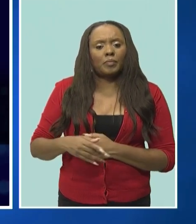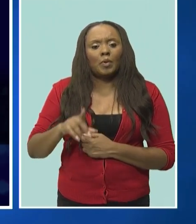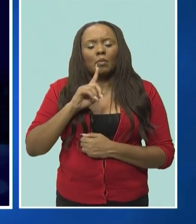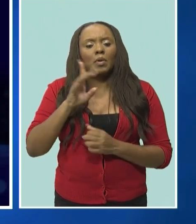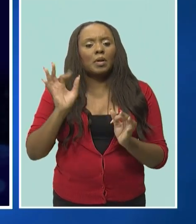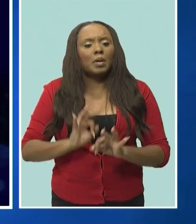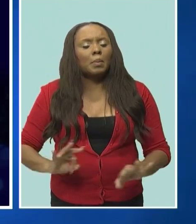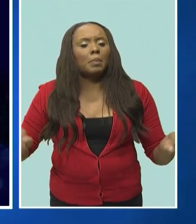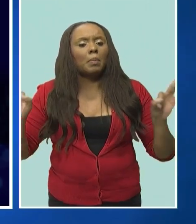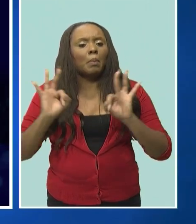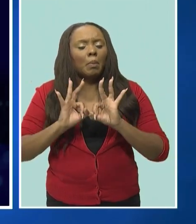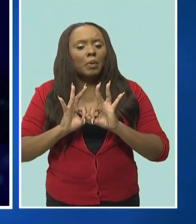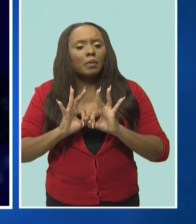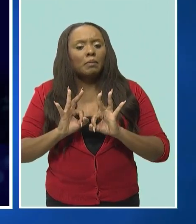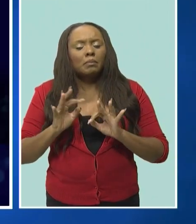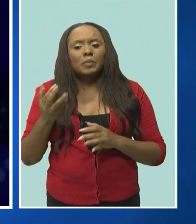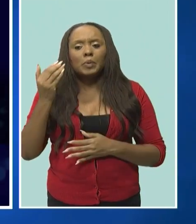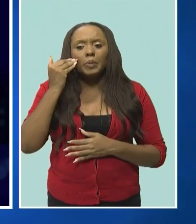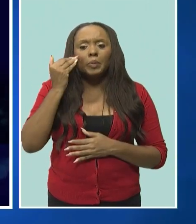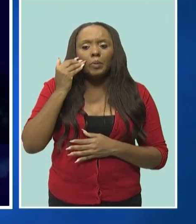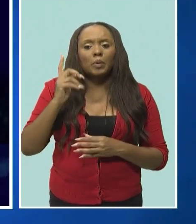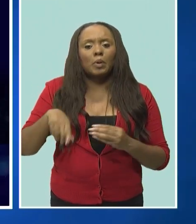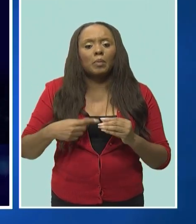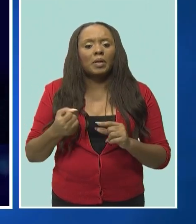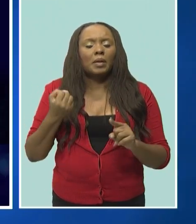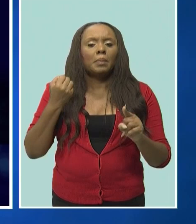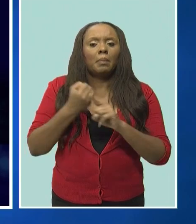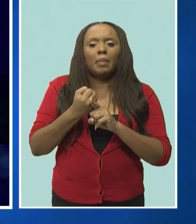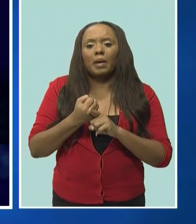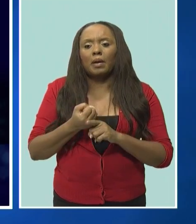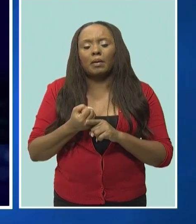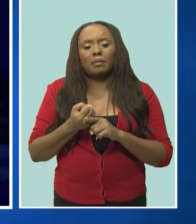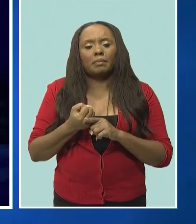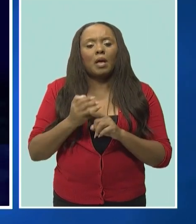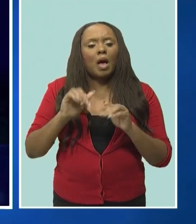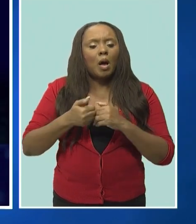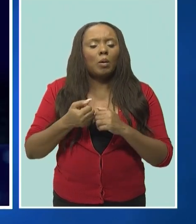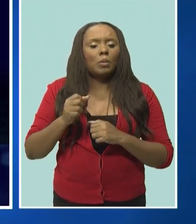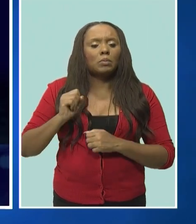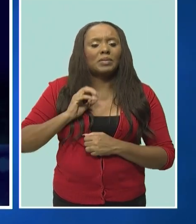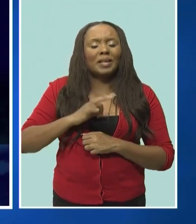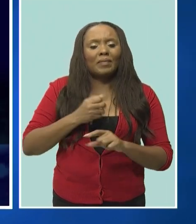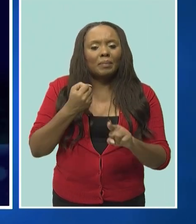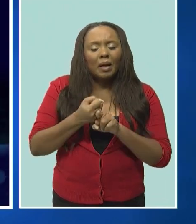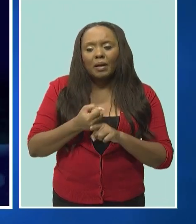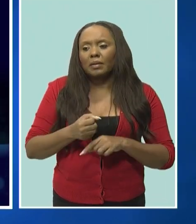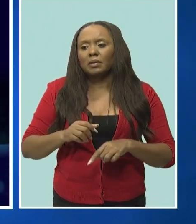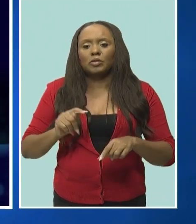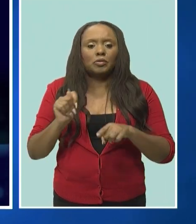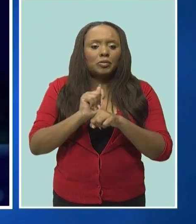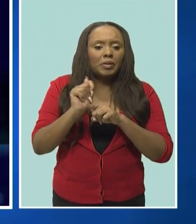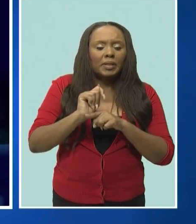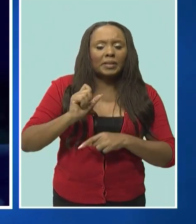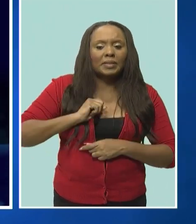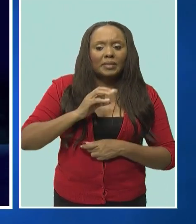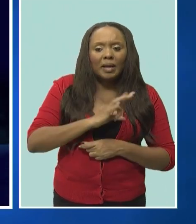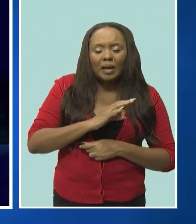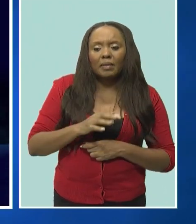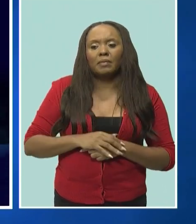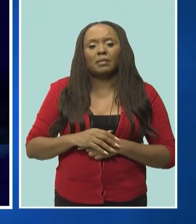be the interest and the impacts on the levels of staffing, the training and retraining of staff to